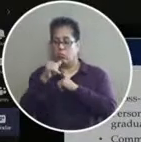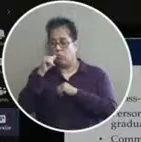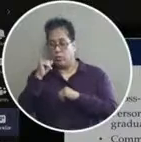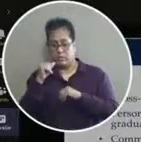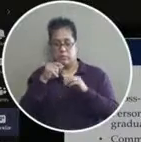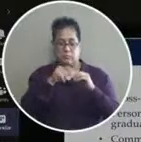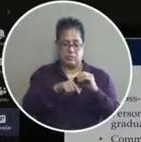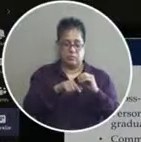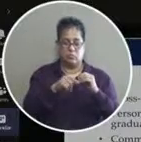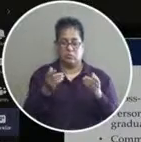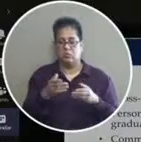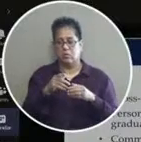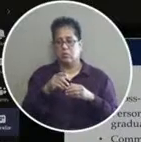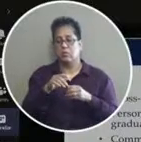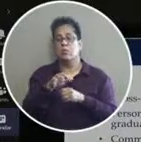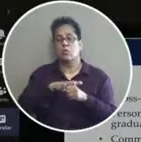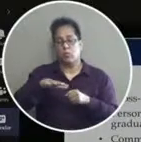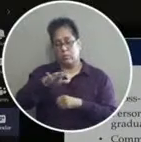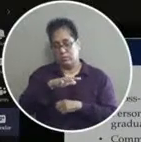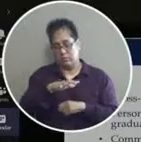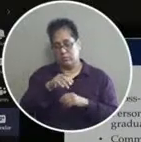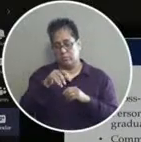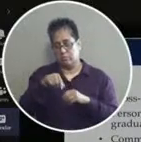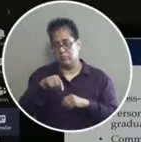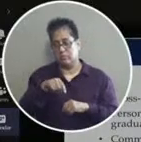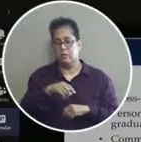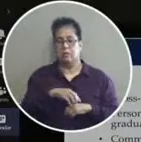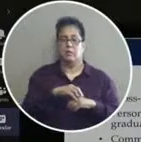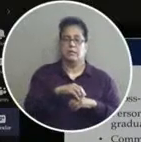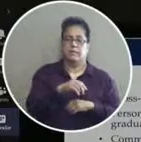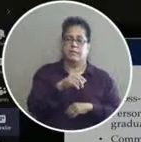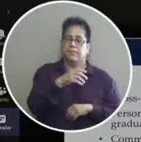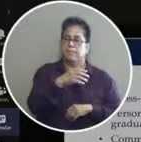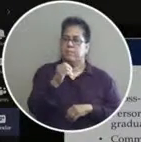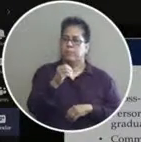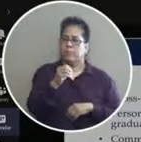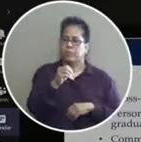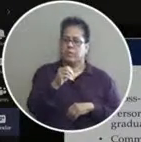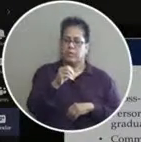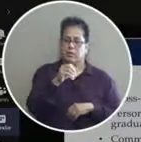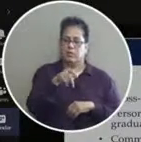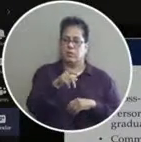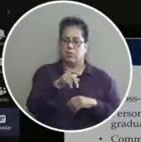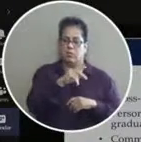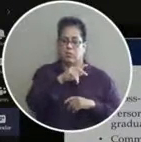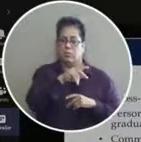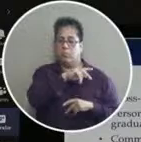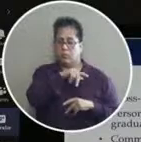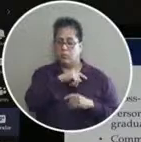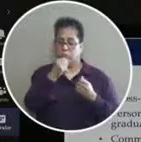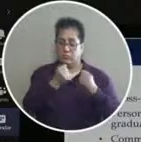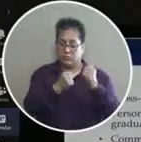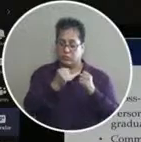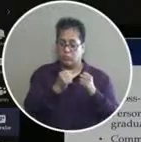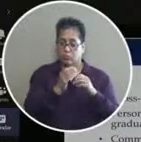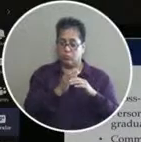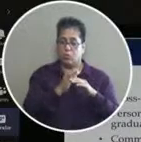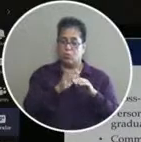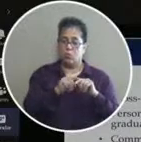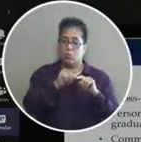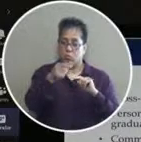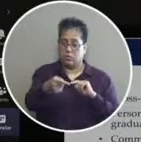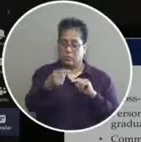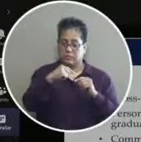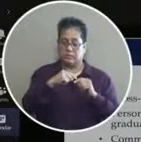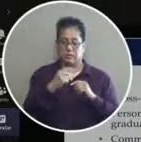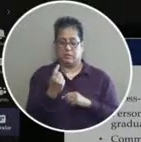locally as well. So we've seen that decline on pedestrian crossings and also personal vehicle crossings the day